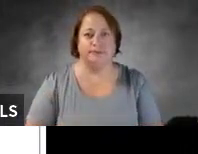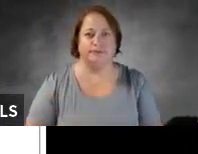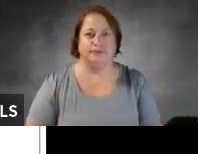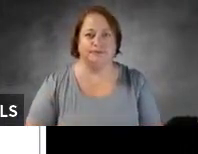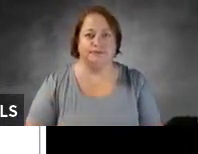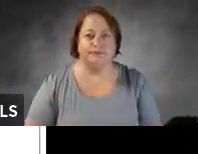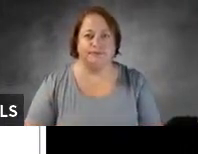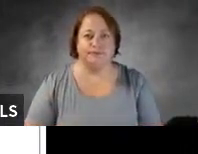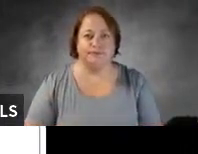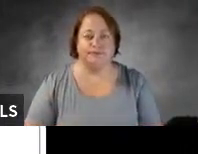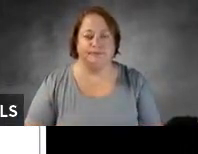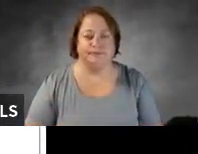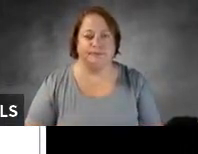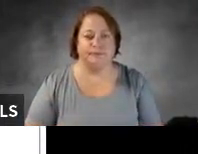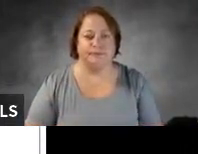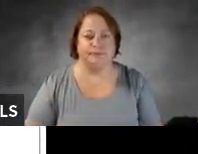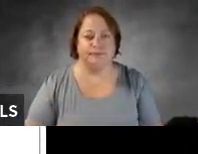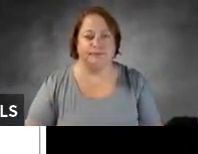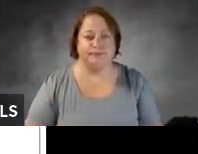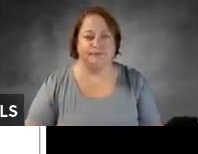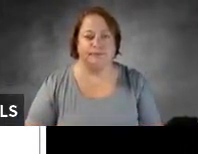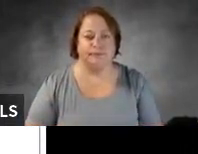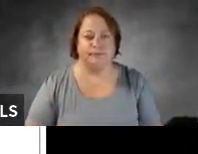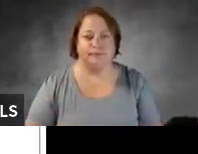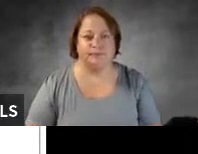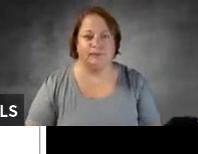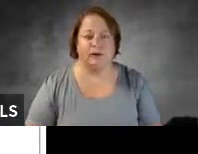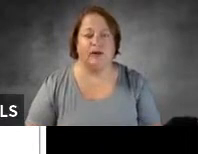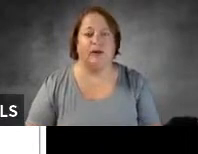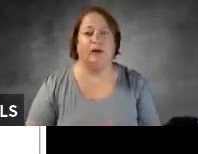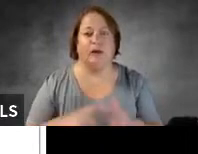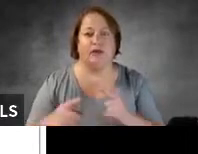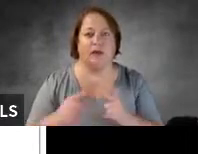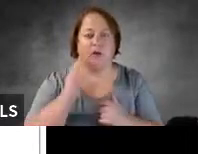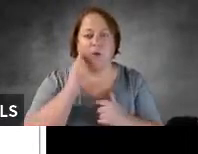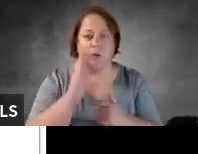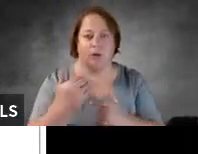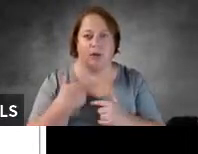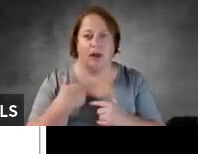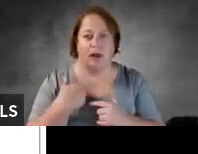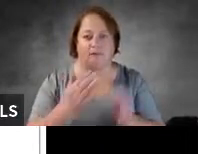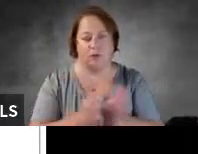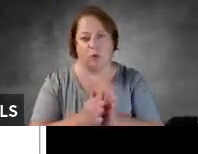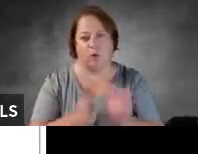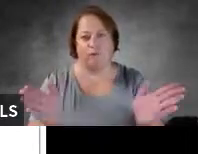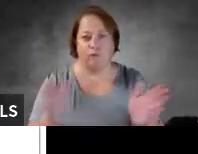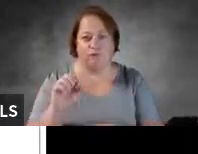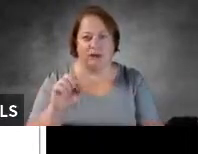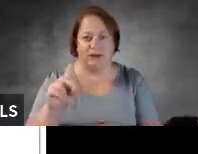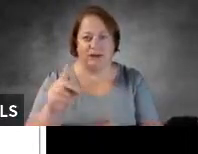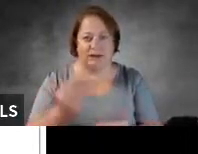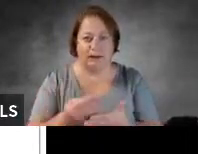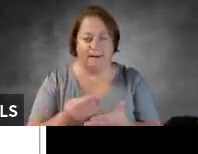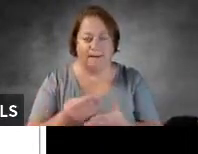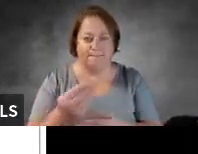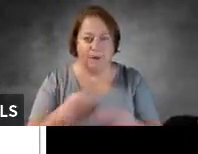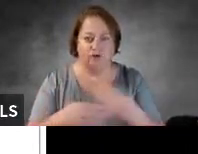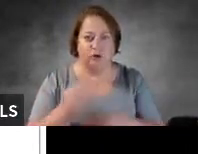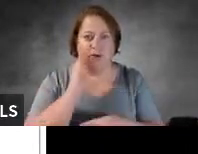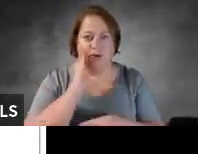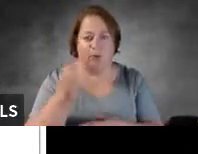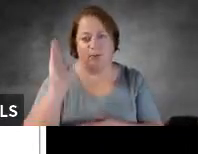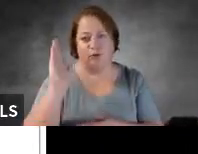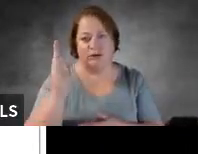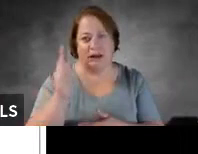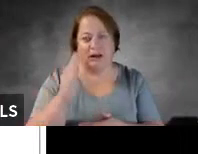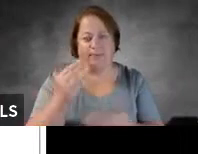Council. Next slide. Then we're going to have an overview of our SSD budget, and that will be presented